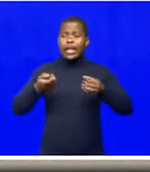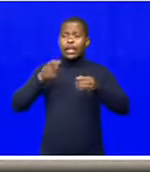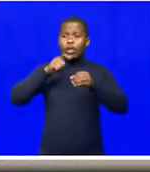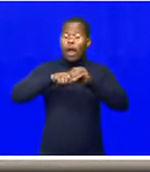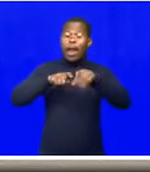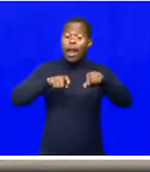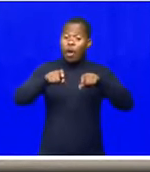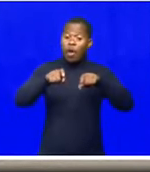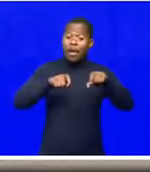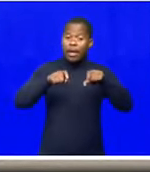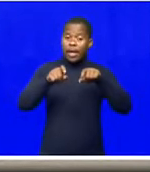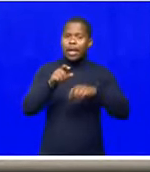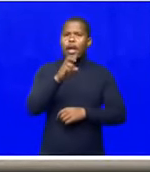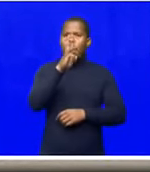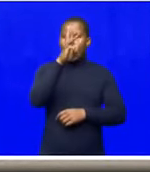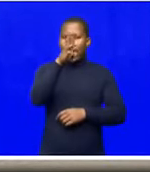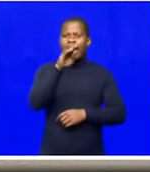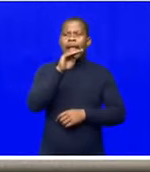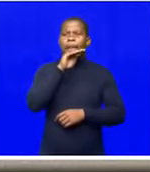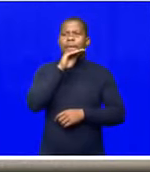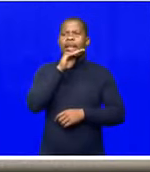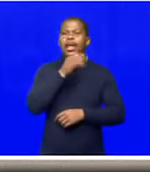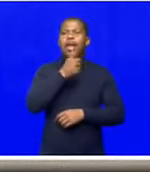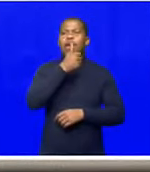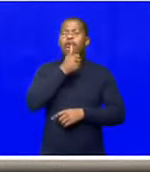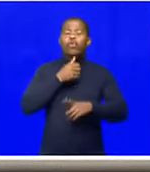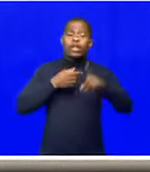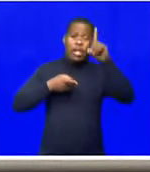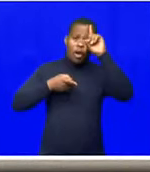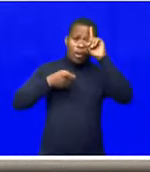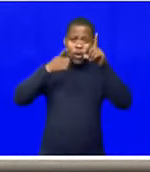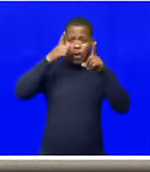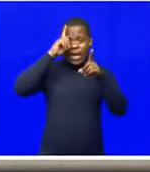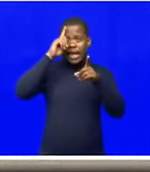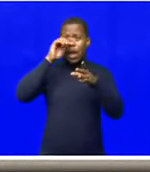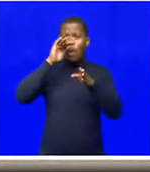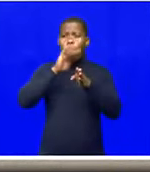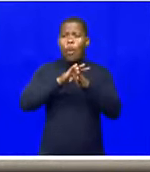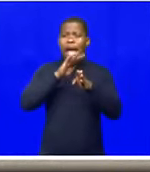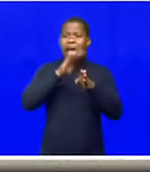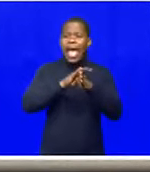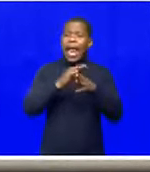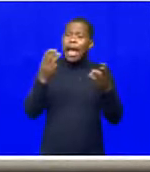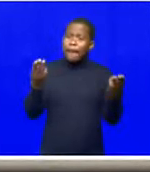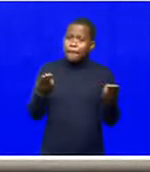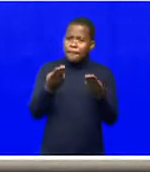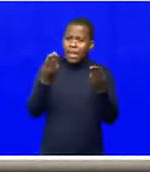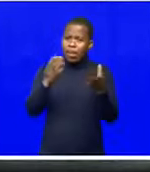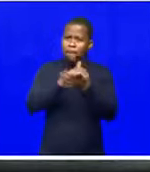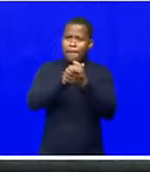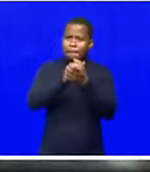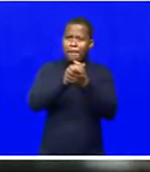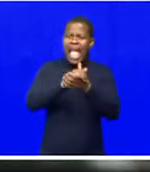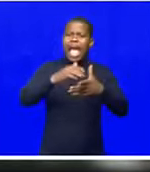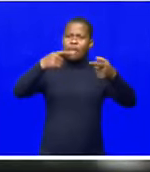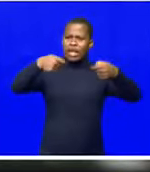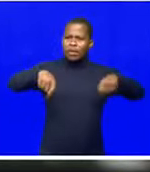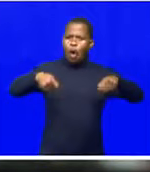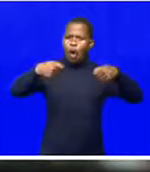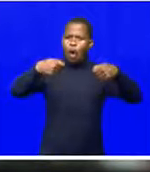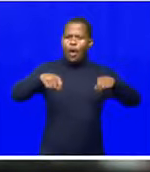opportunity to make a bold statement that sport can indeed unite people, stimulate